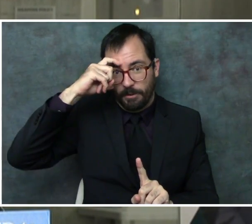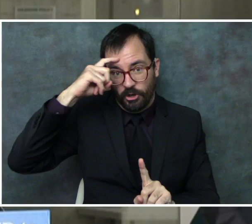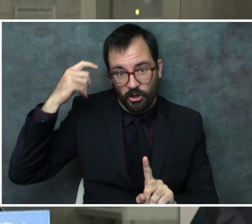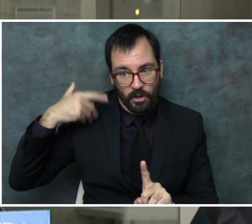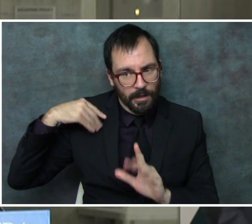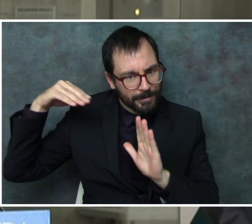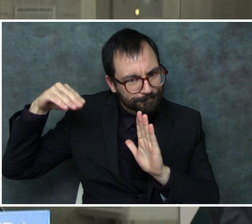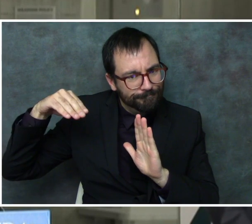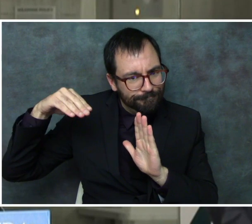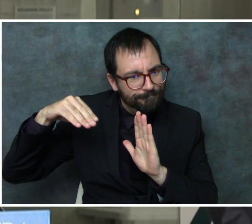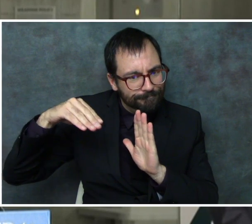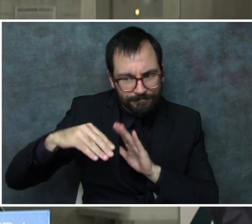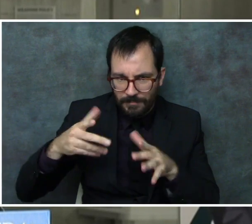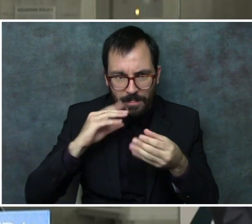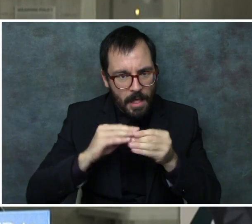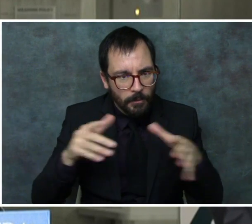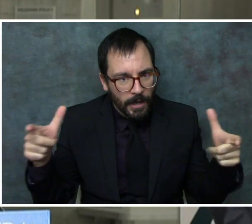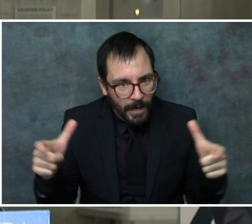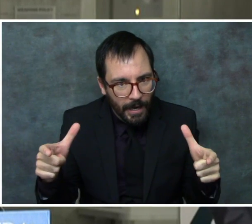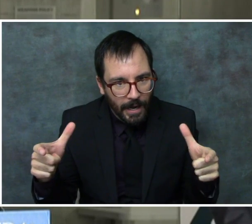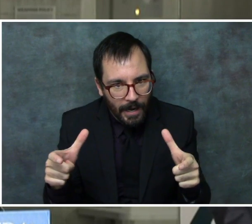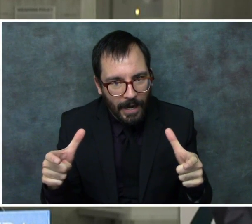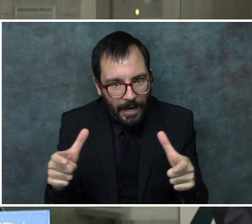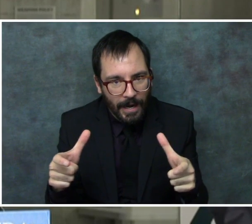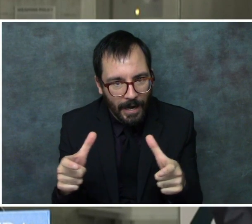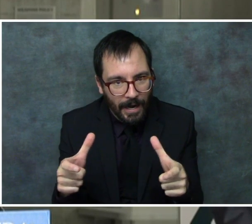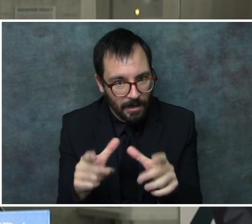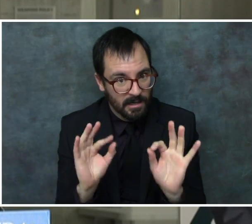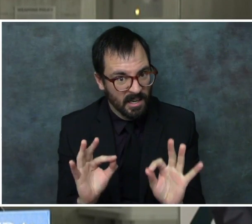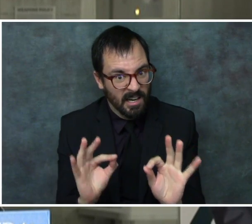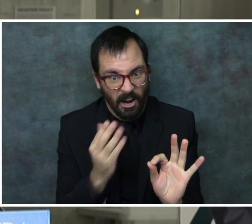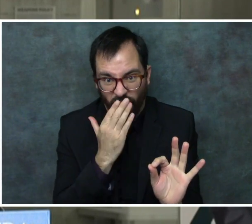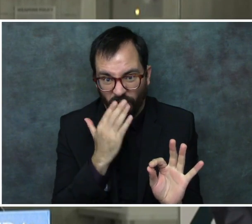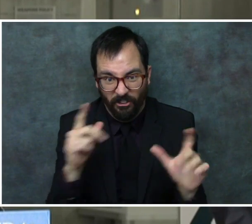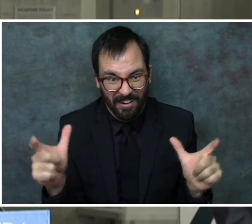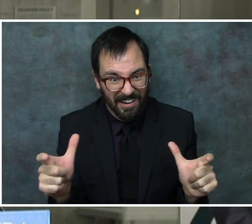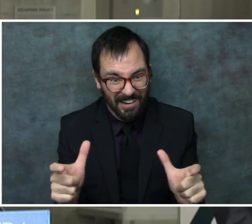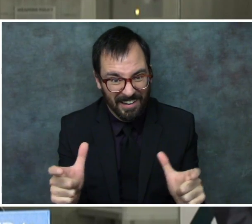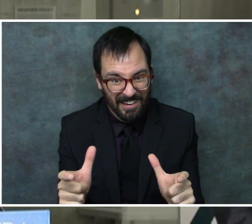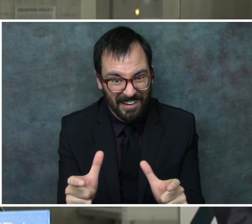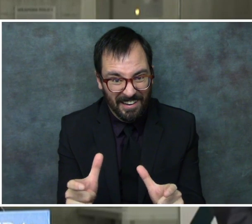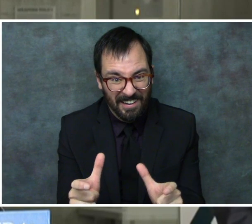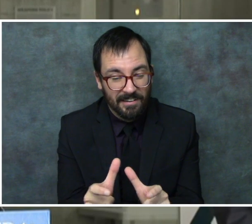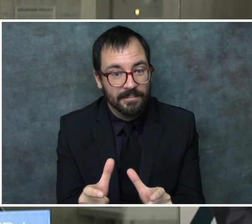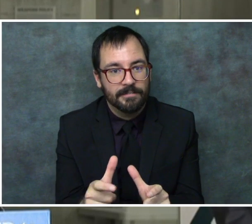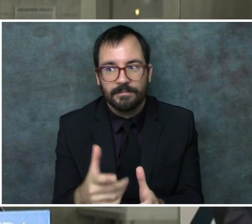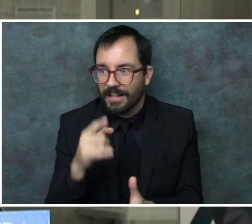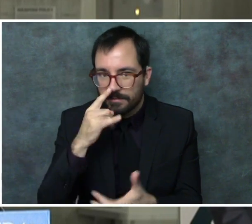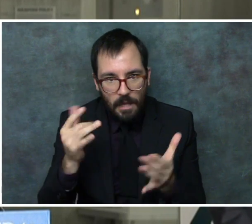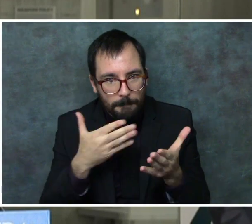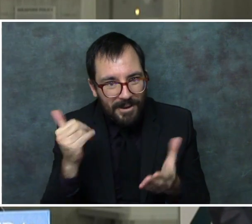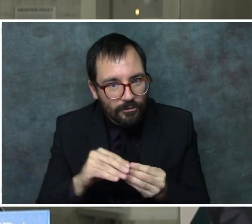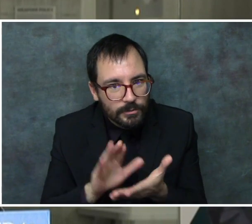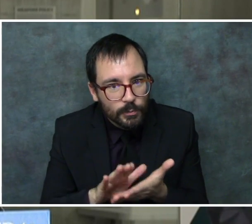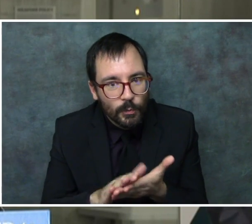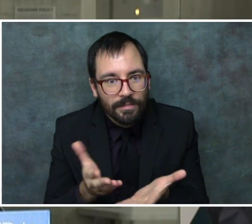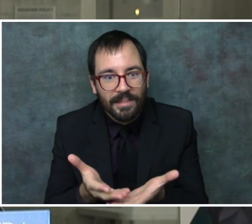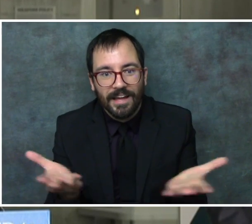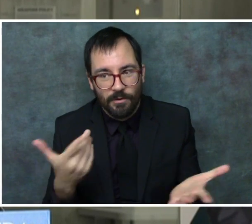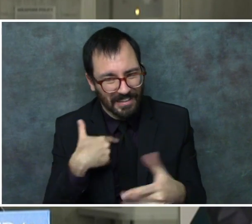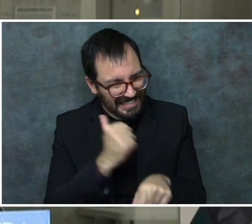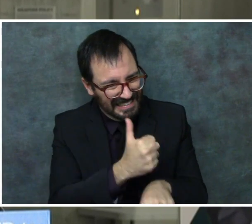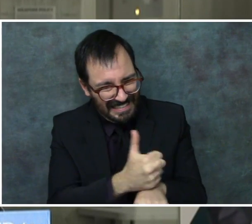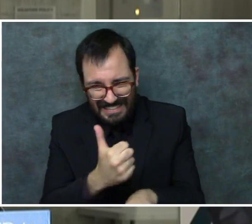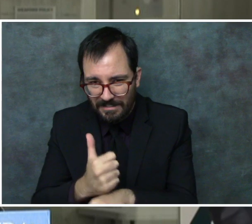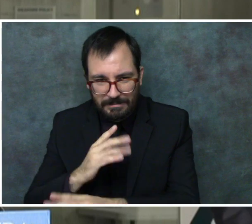We have to have school. Our kids are better in school. We need to make sure we put the precautions in place that when we get under 4%